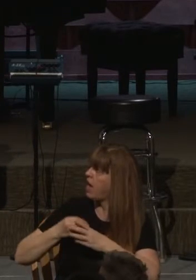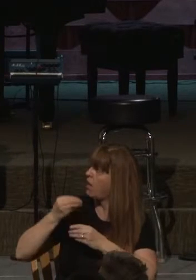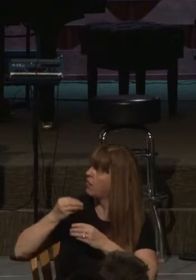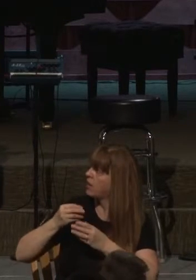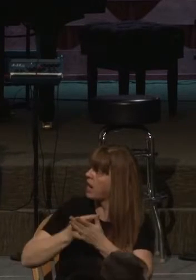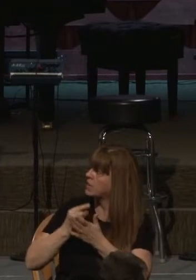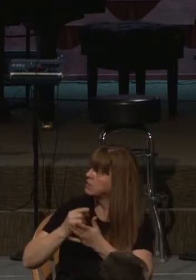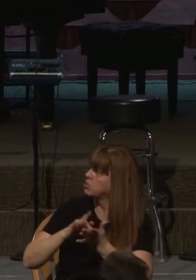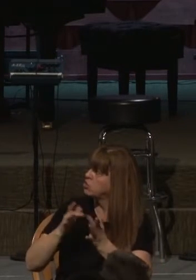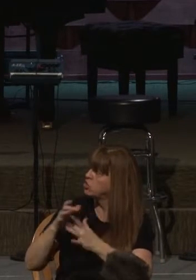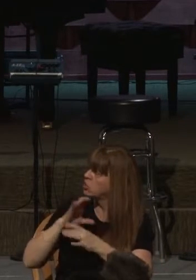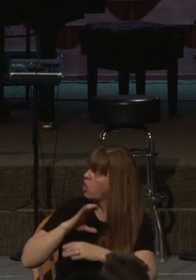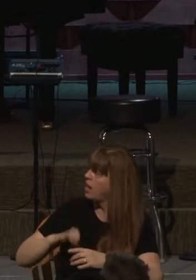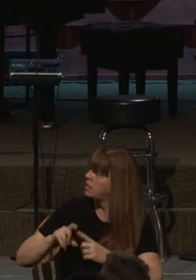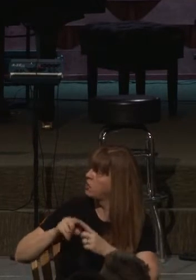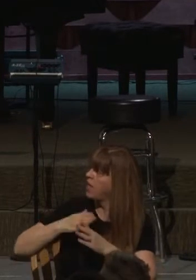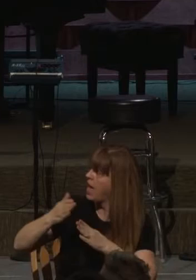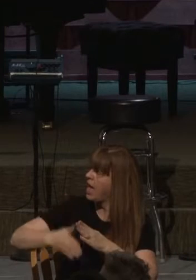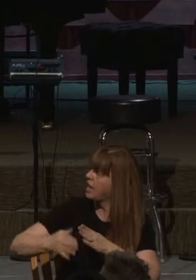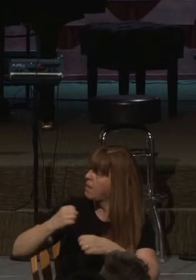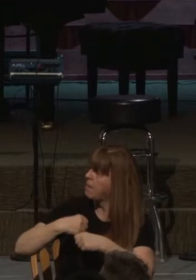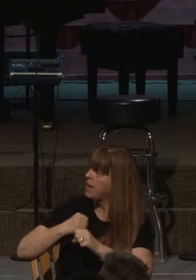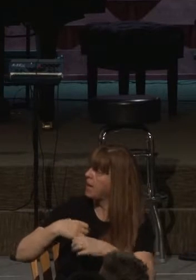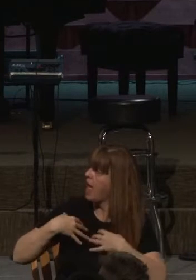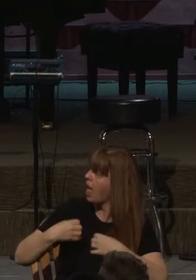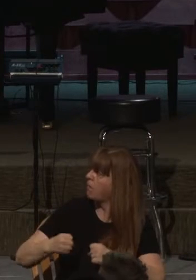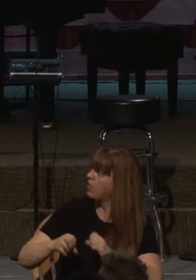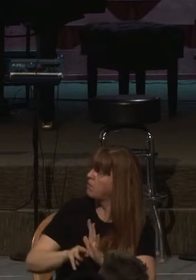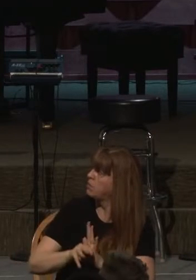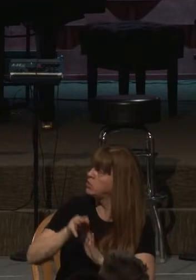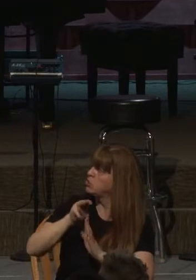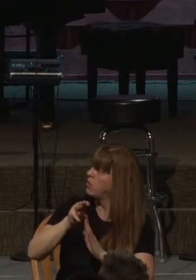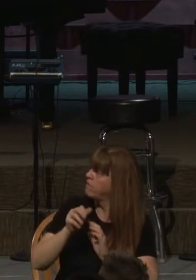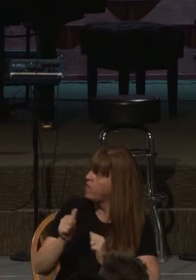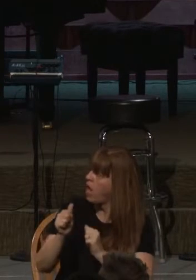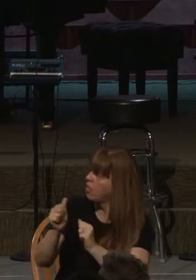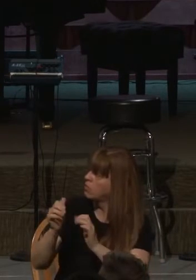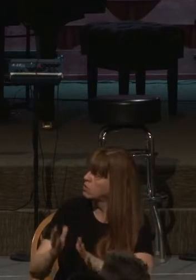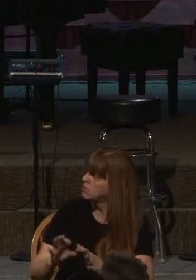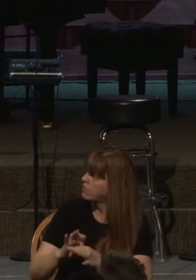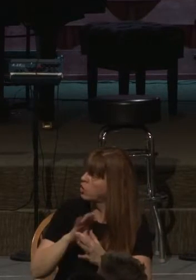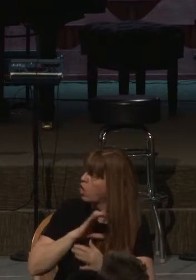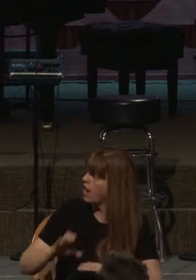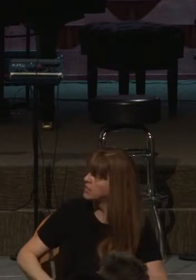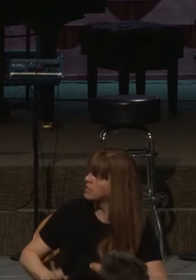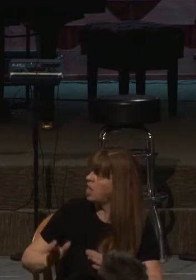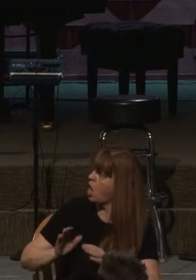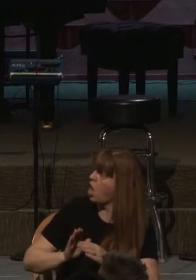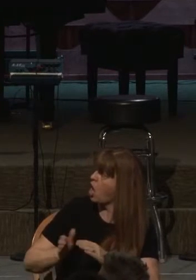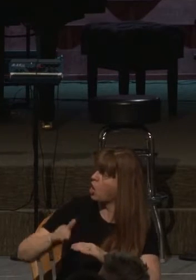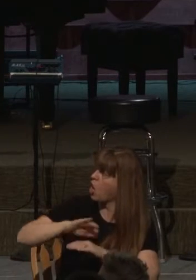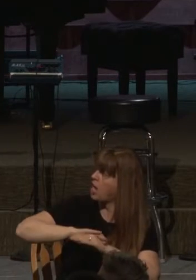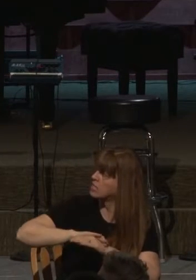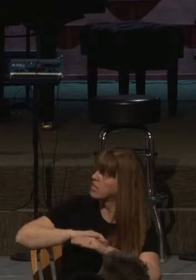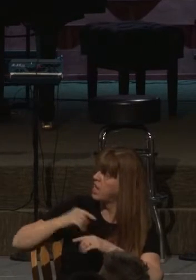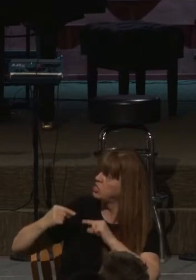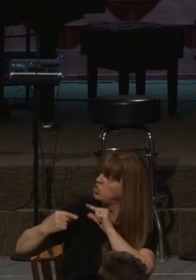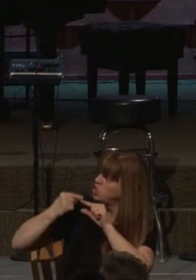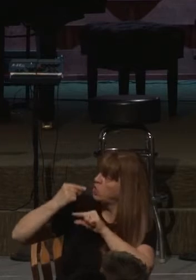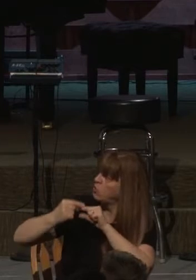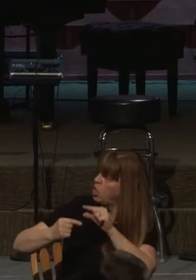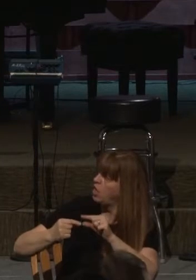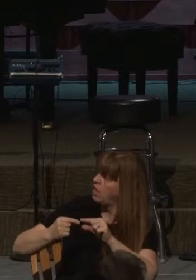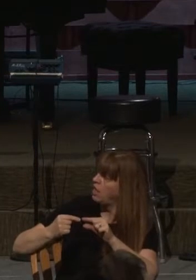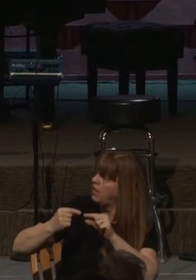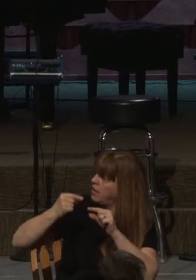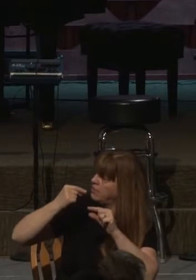Jesus Christ to the end of making healthy, maturing followers of Christ across generational,